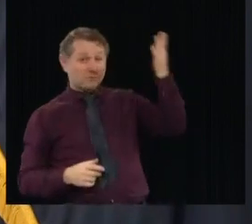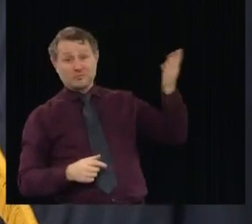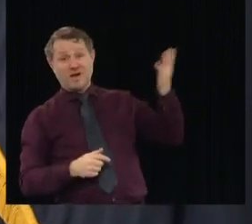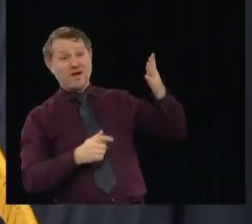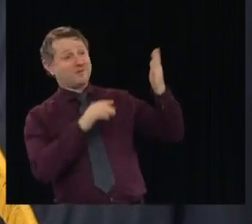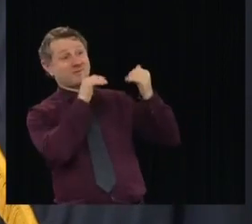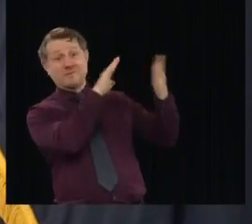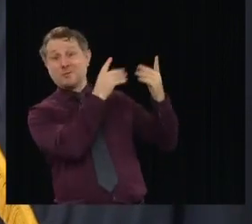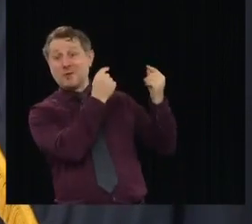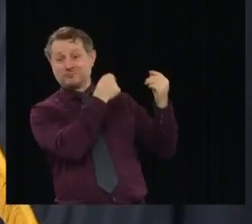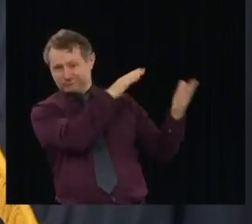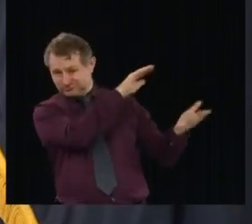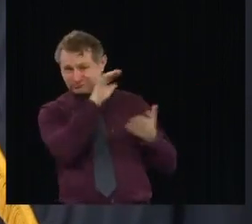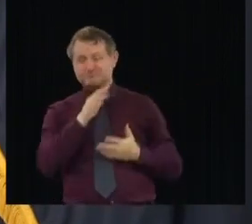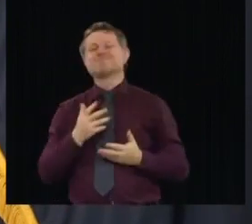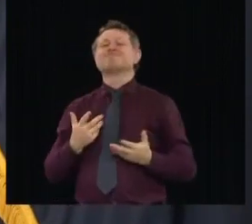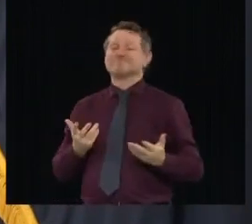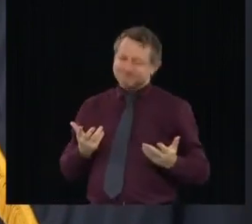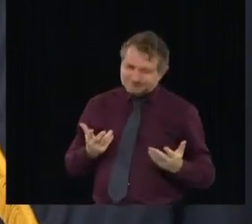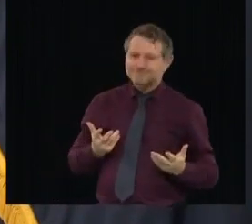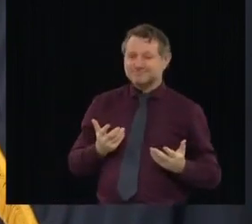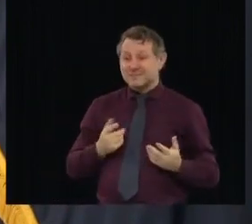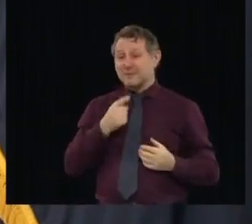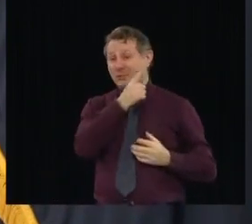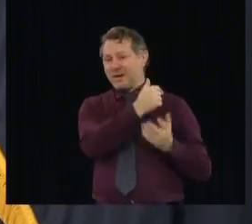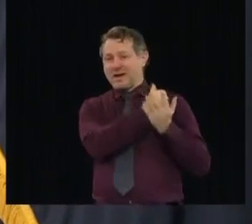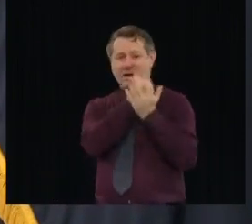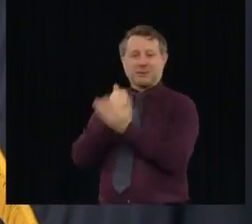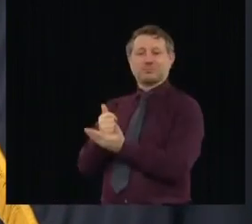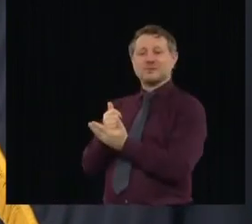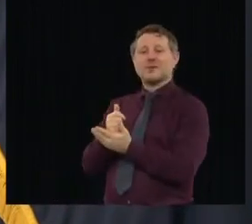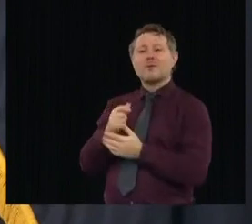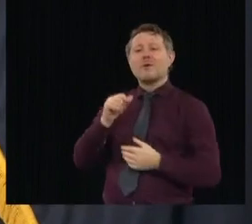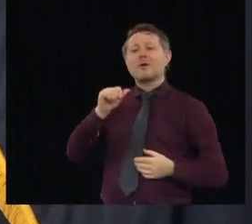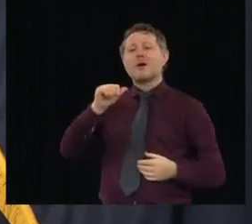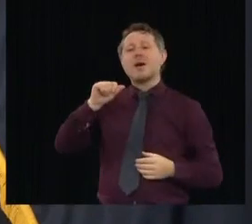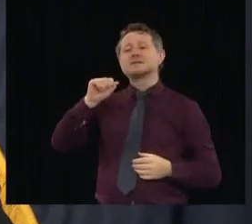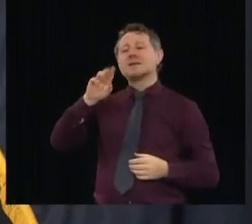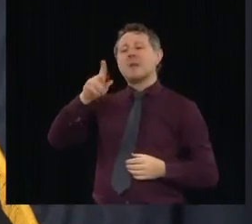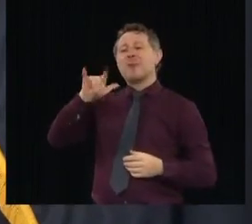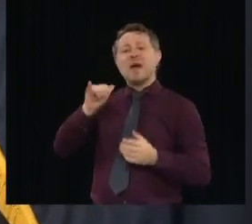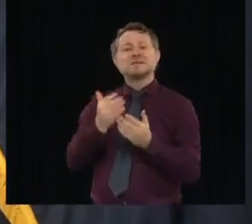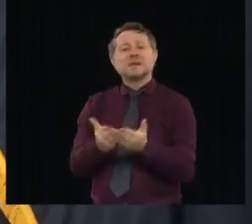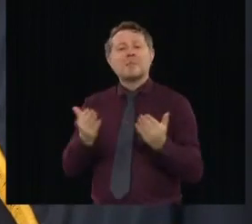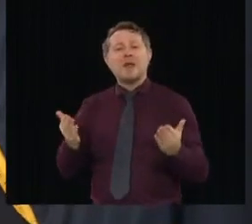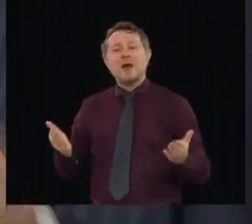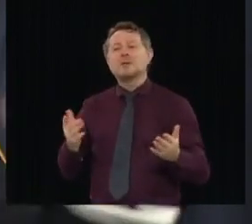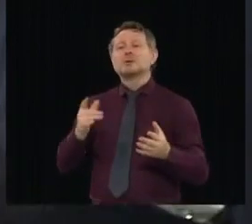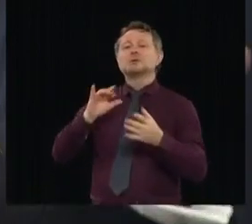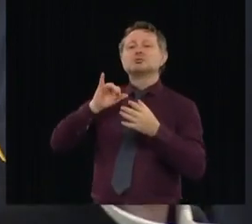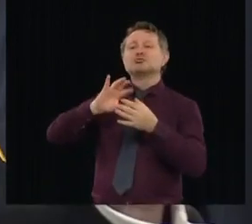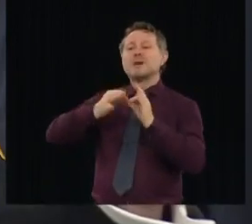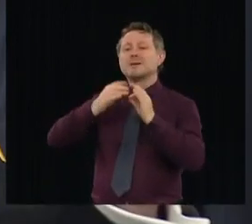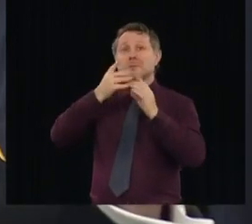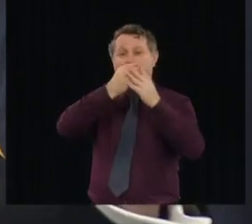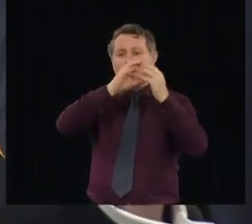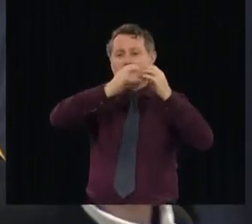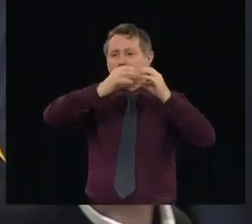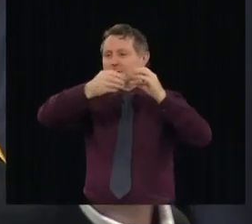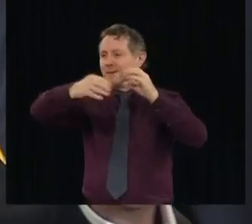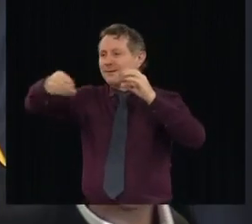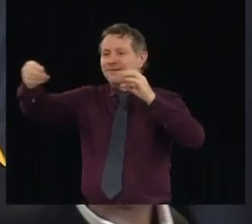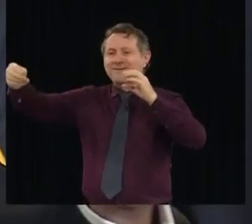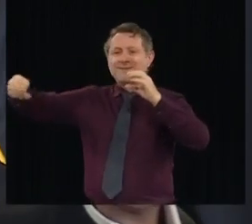federal government is helping the supply chain for the national manufacturers. The way this works is